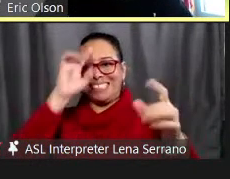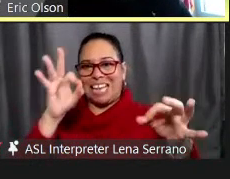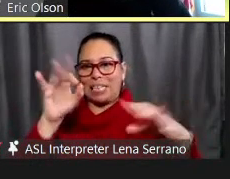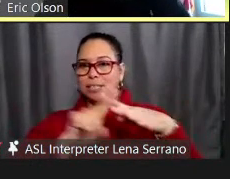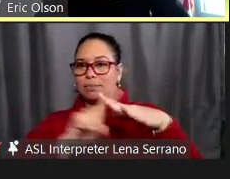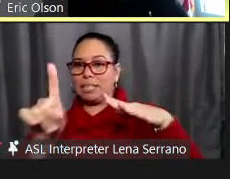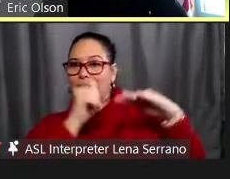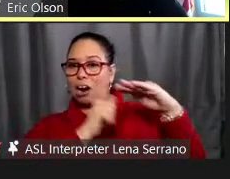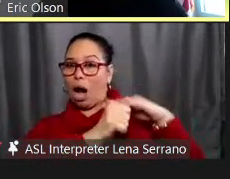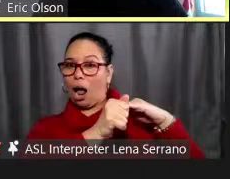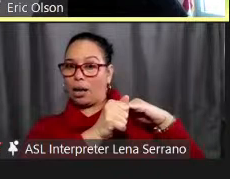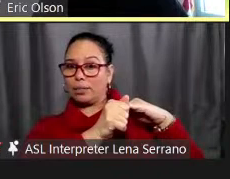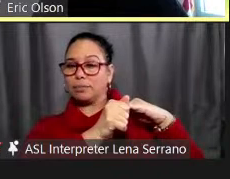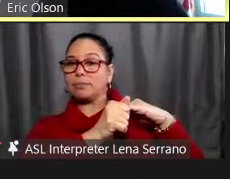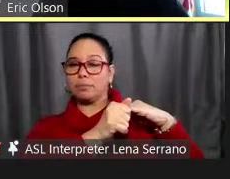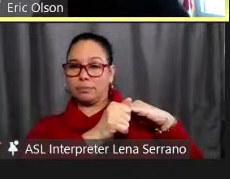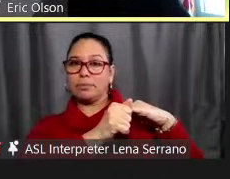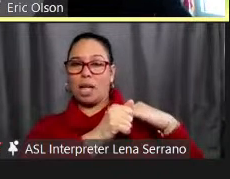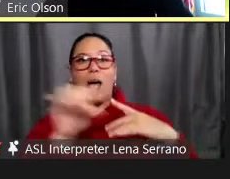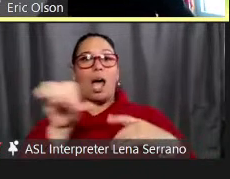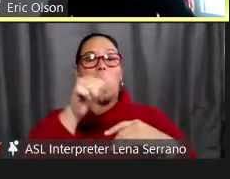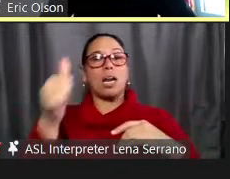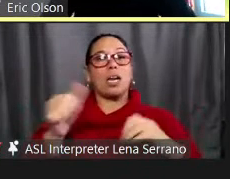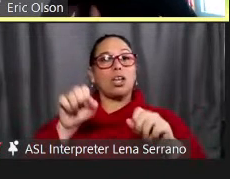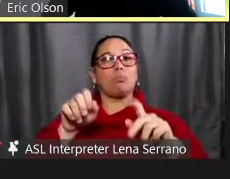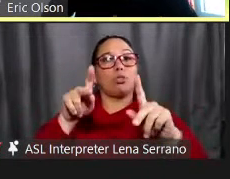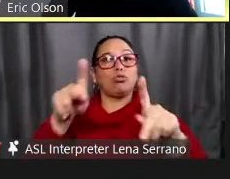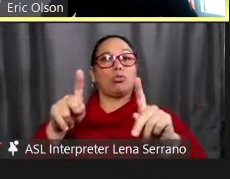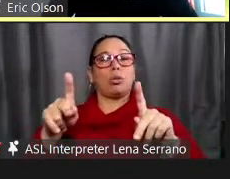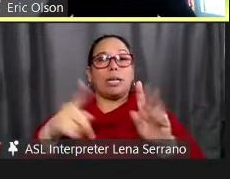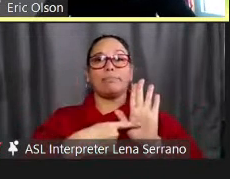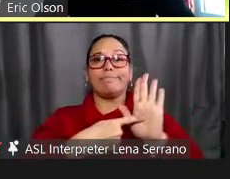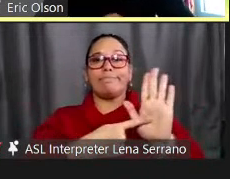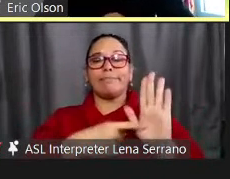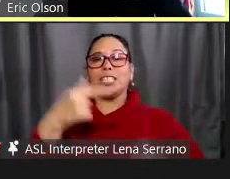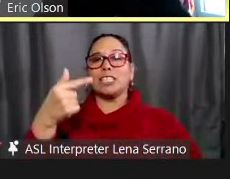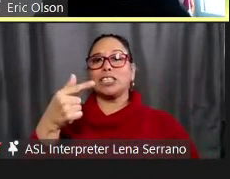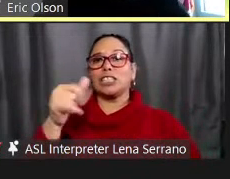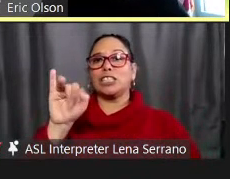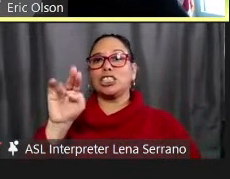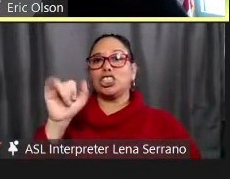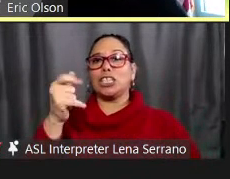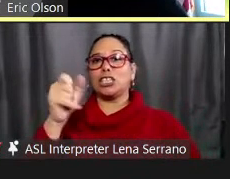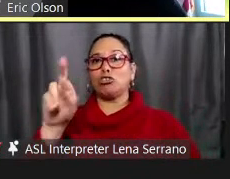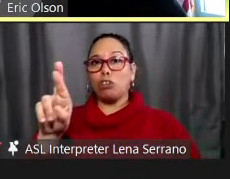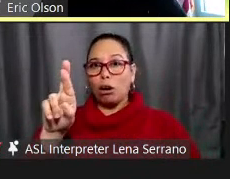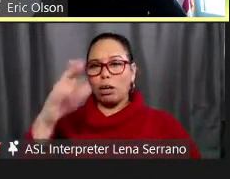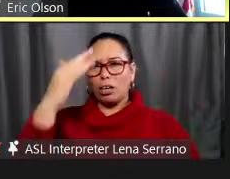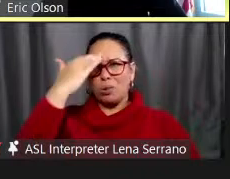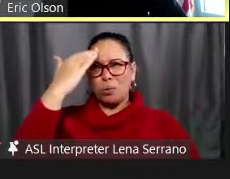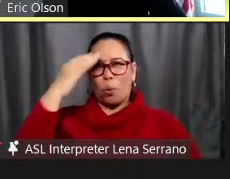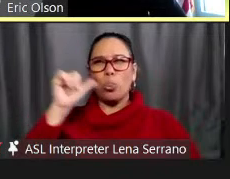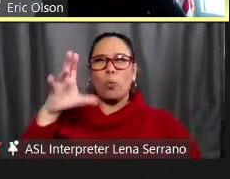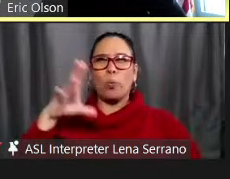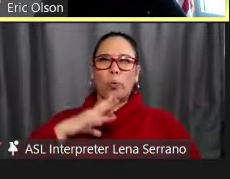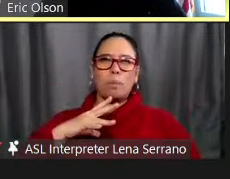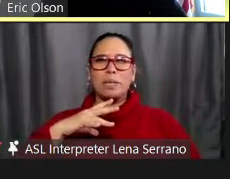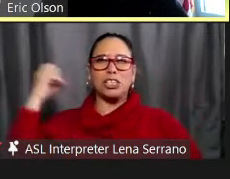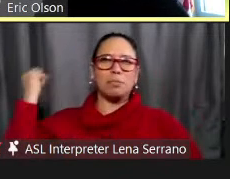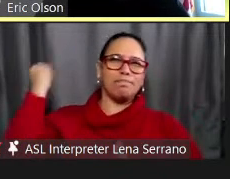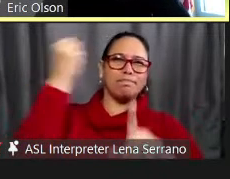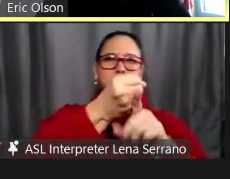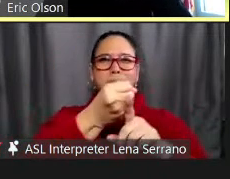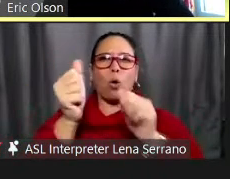hide from the individual. And another opportunity presented itself when Ginger comes out of a hallway and basically attacks the assailant with